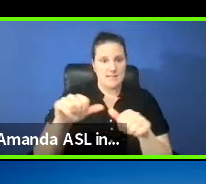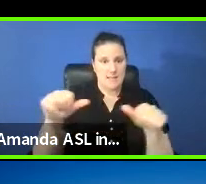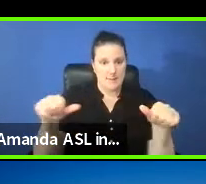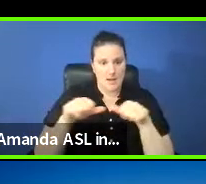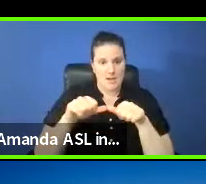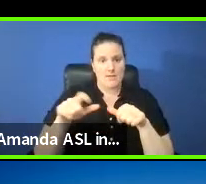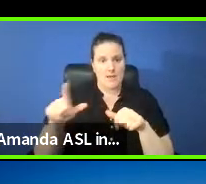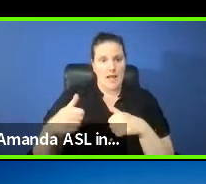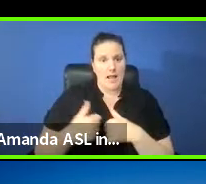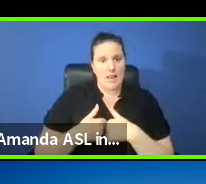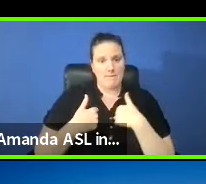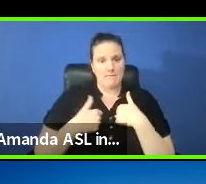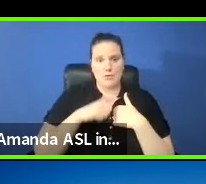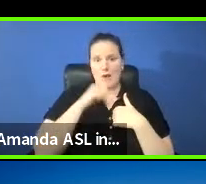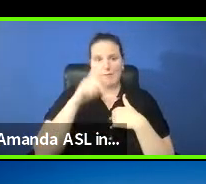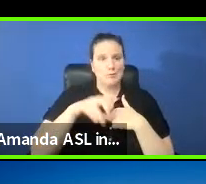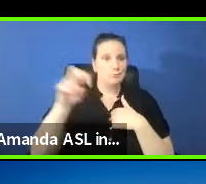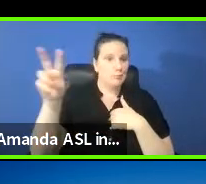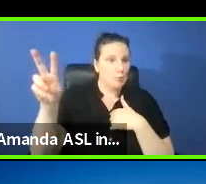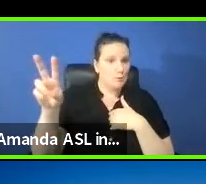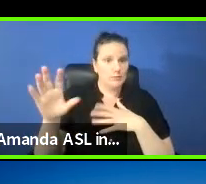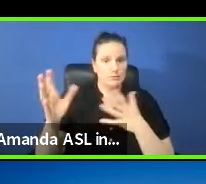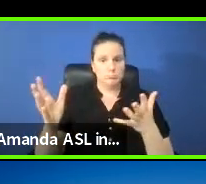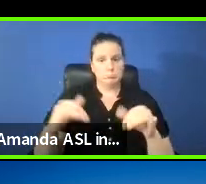now living, so they don't have to leave.